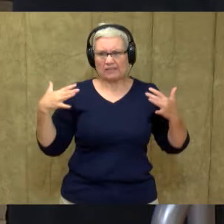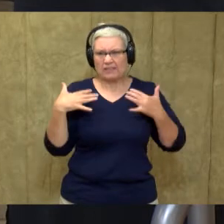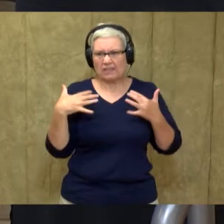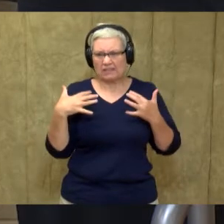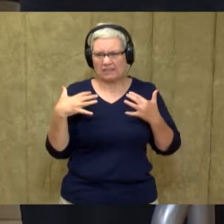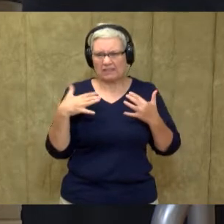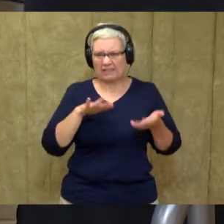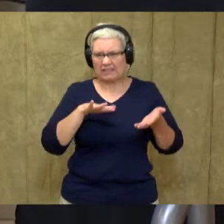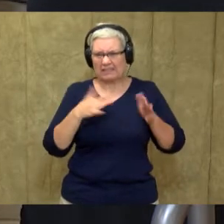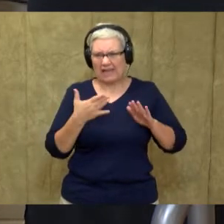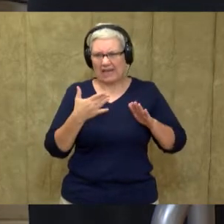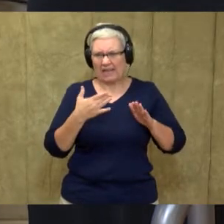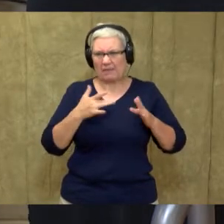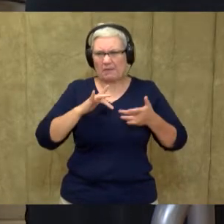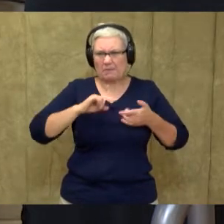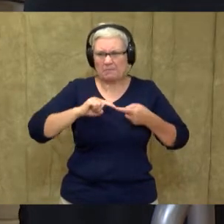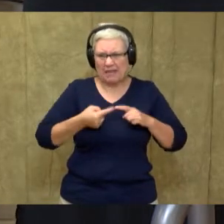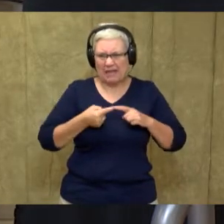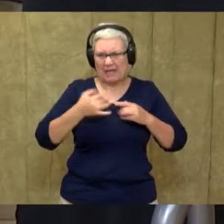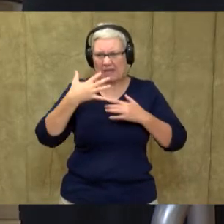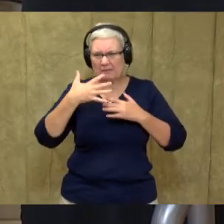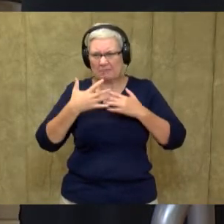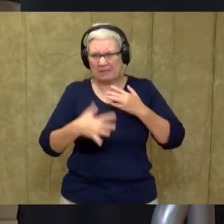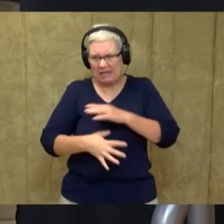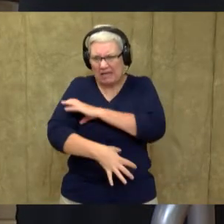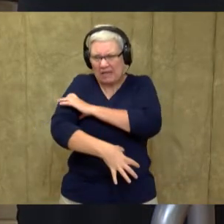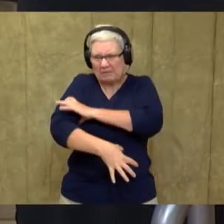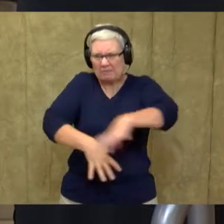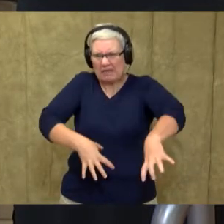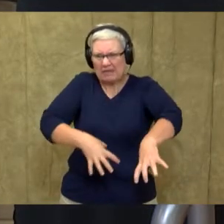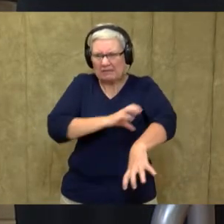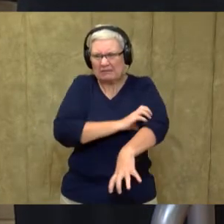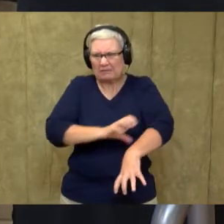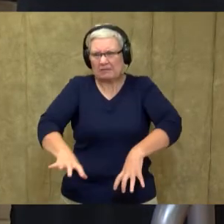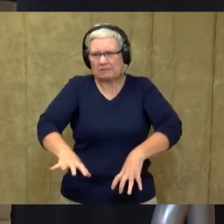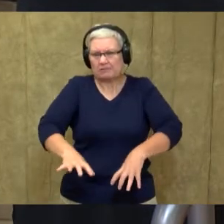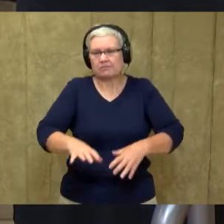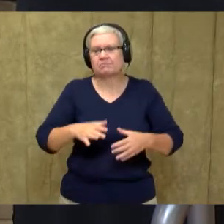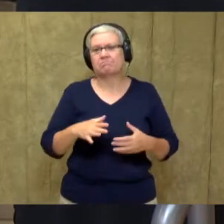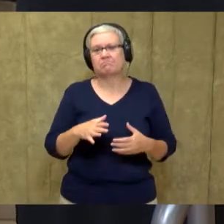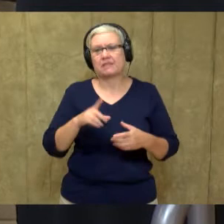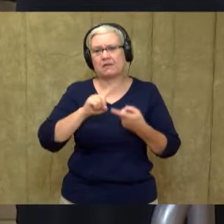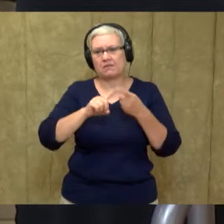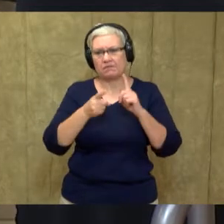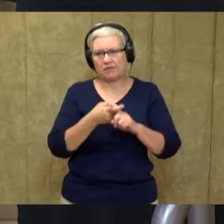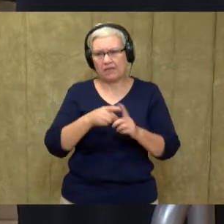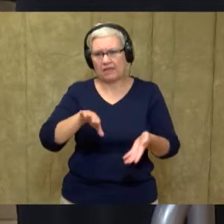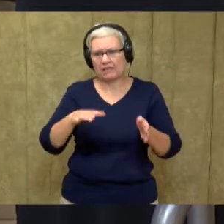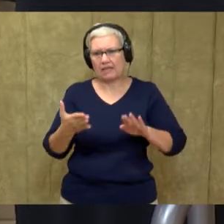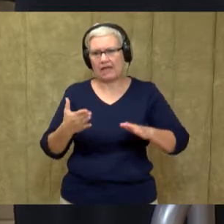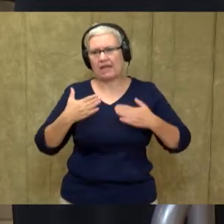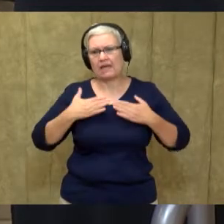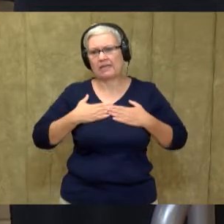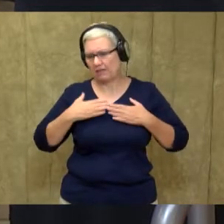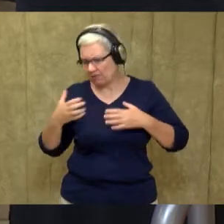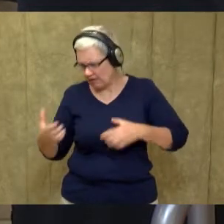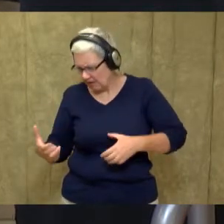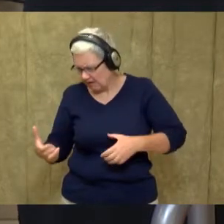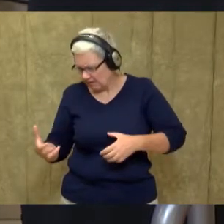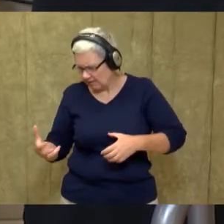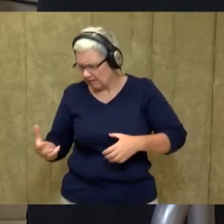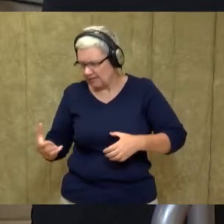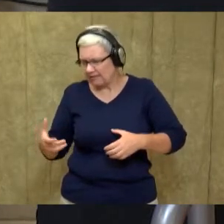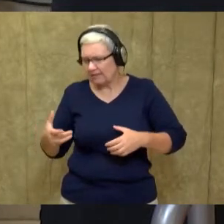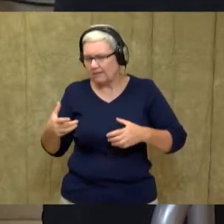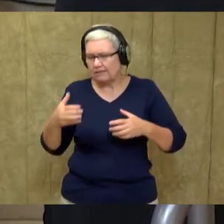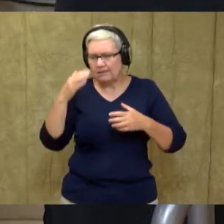pain, blood, dismemberment. A buddy dying in your arms. Imagine trying to get over the